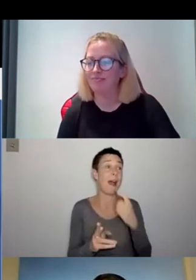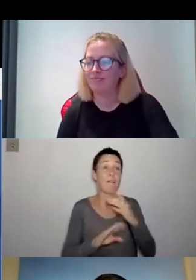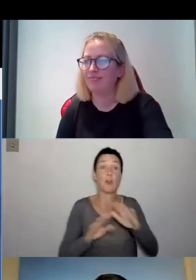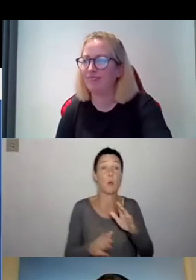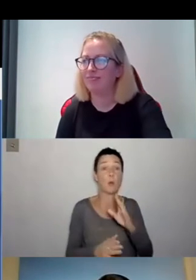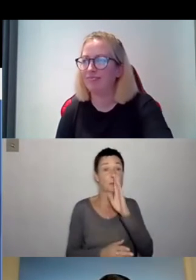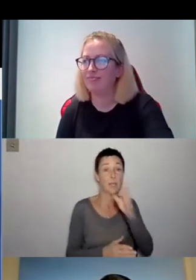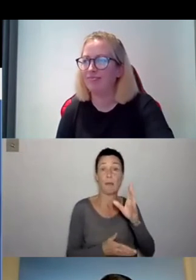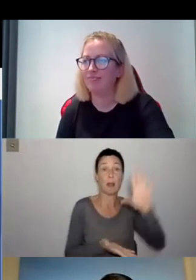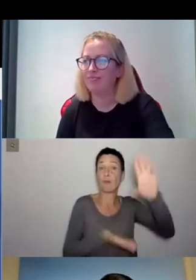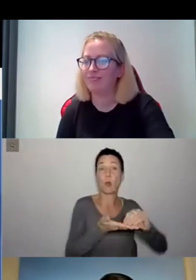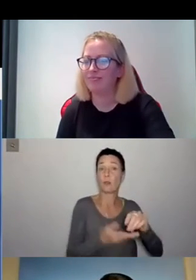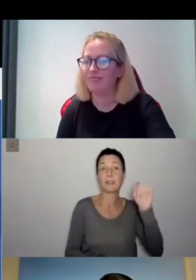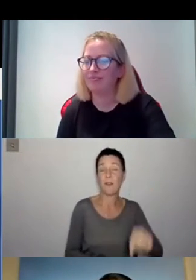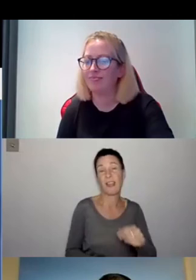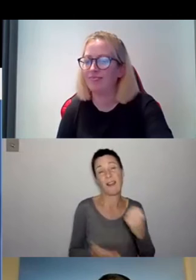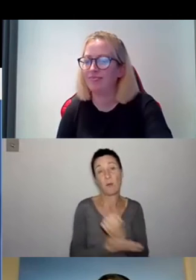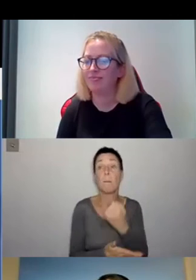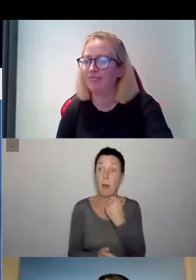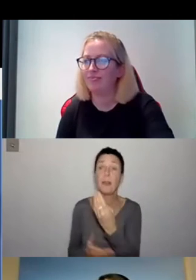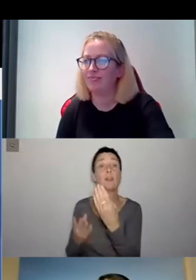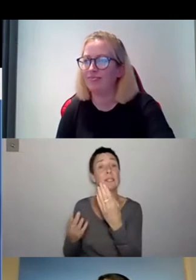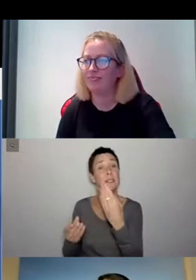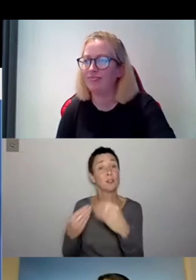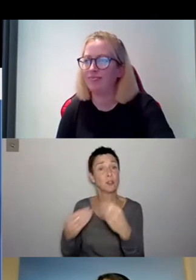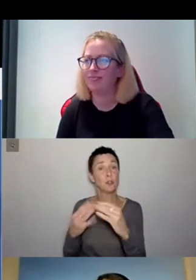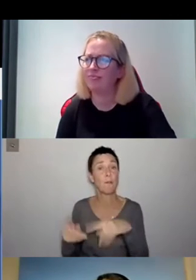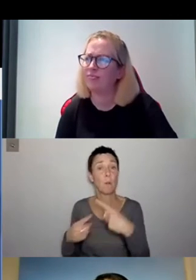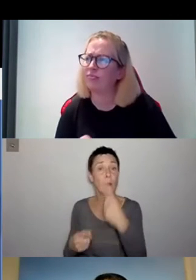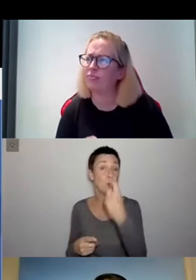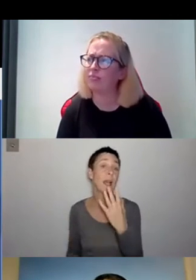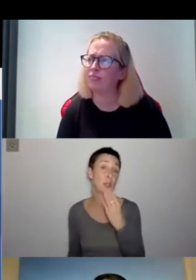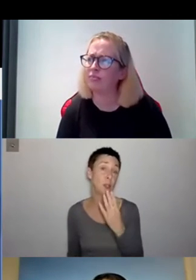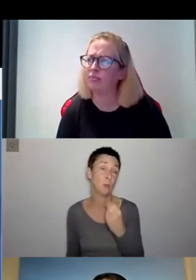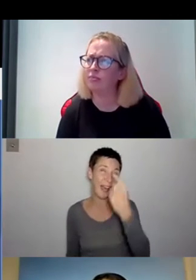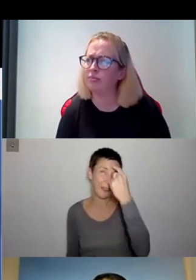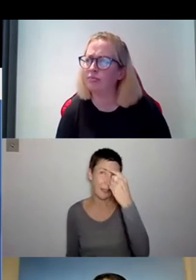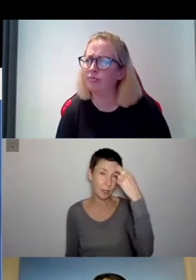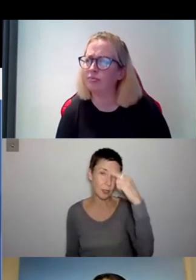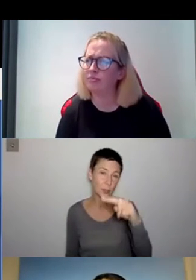But there are software that you can use. I think it's called the PRAAT, so